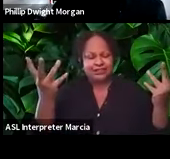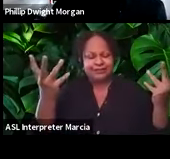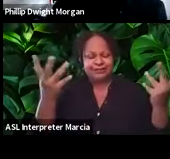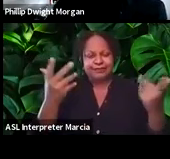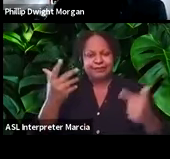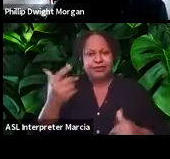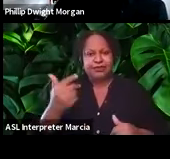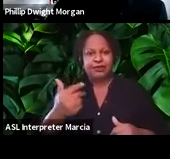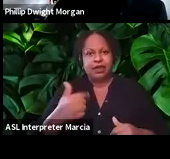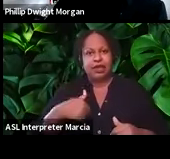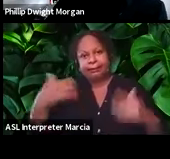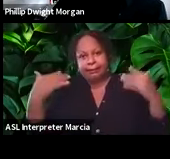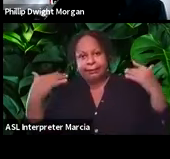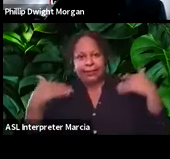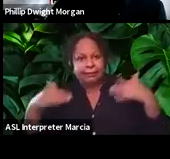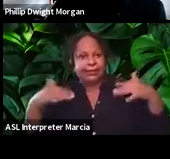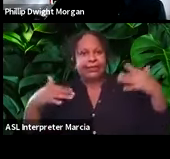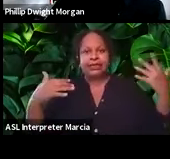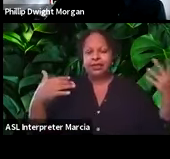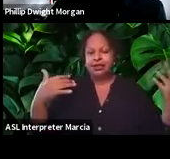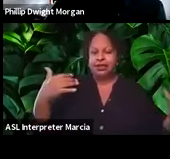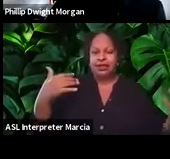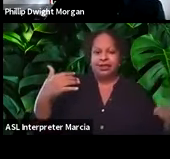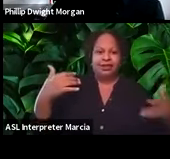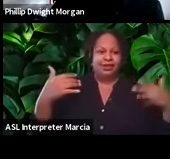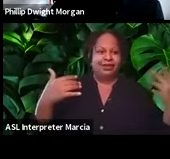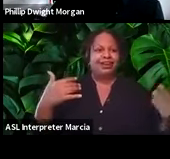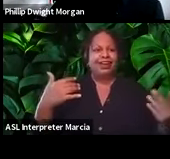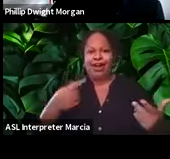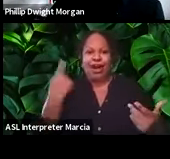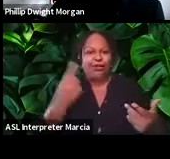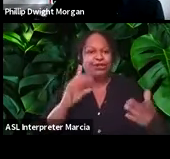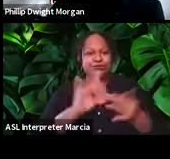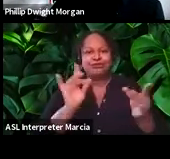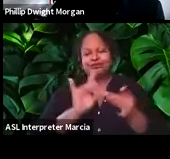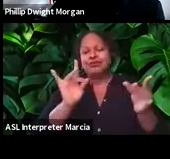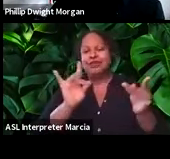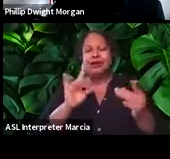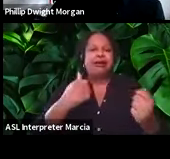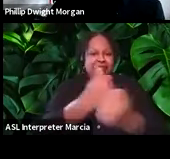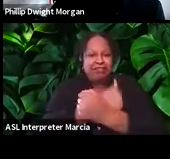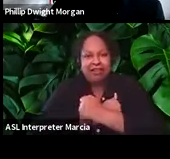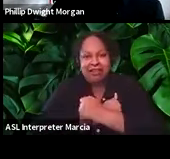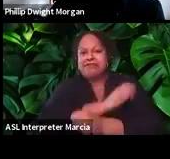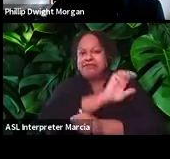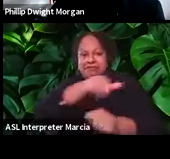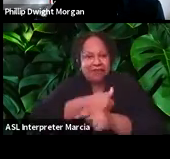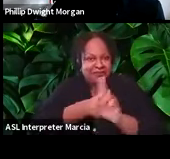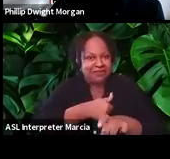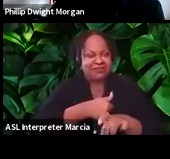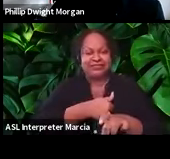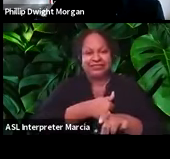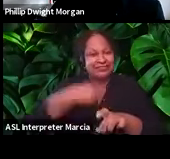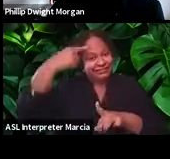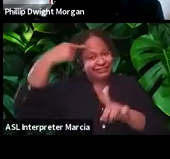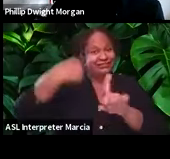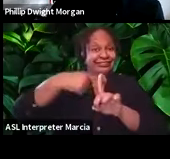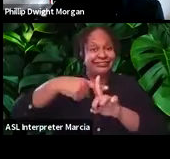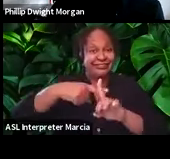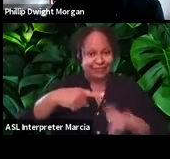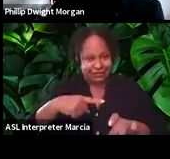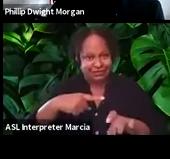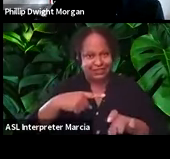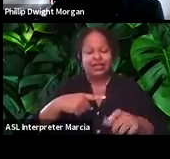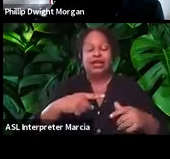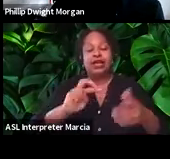I'm the hippie. Everything I say is gonna always be rooted in love. It's gonna be optimistic. And so I